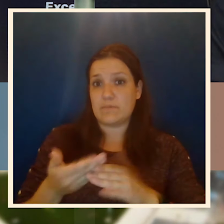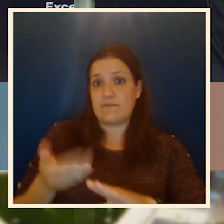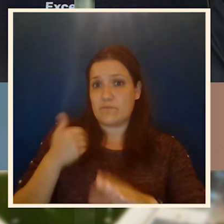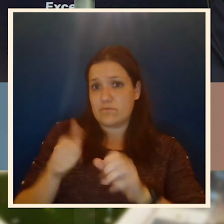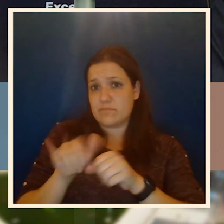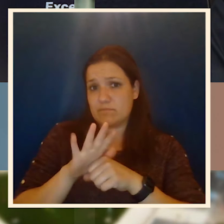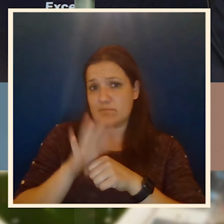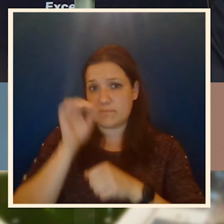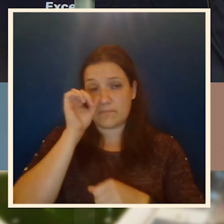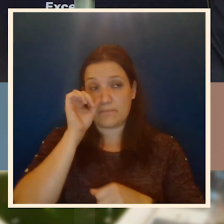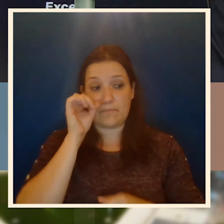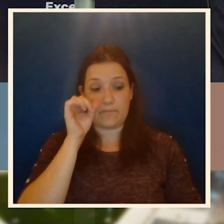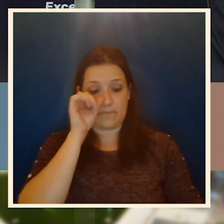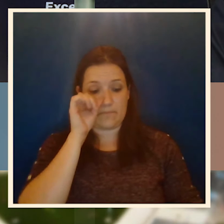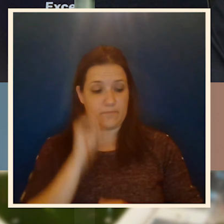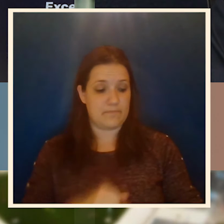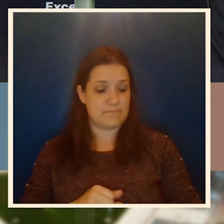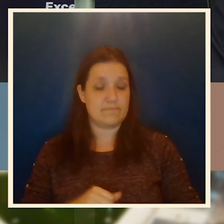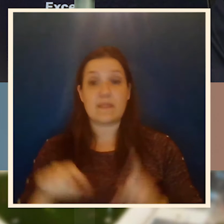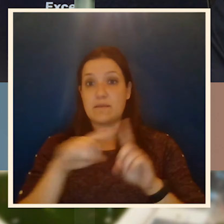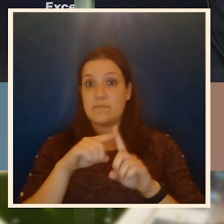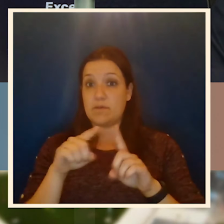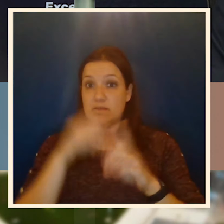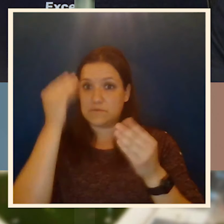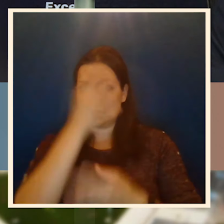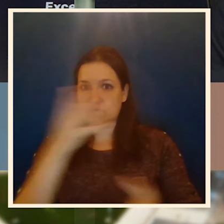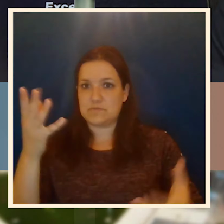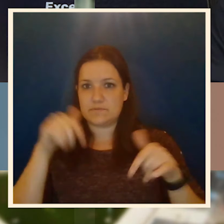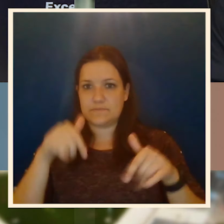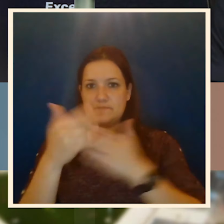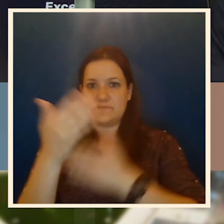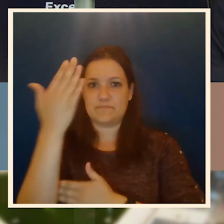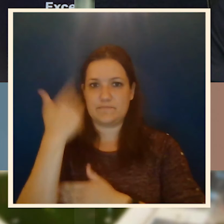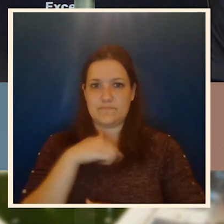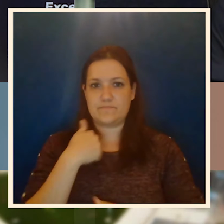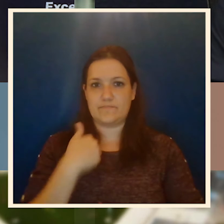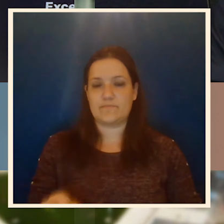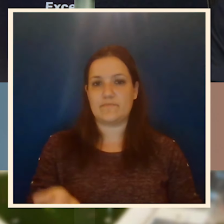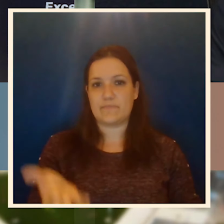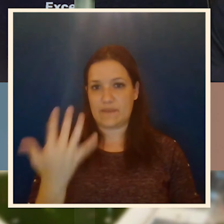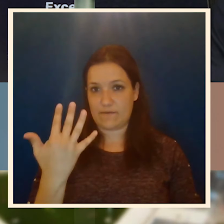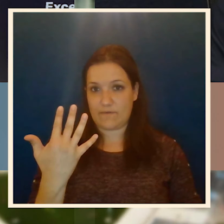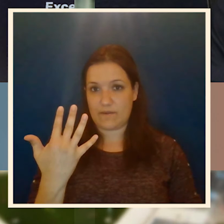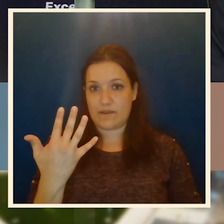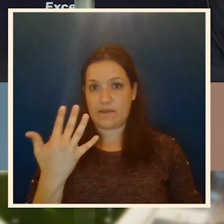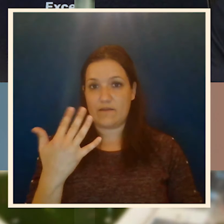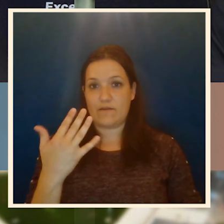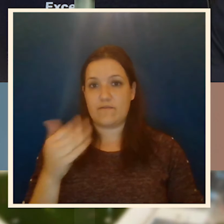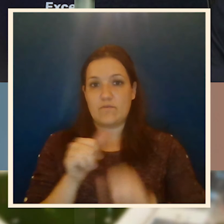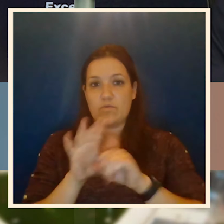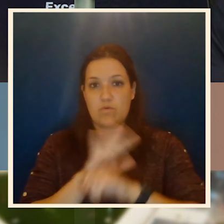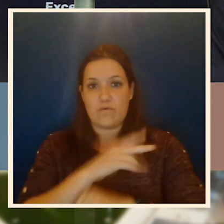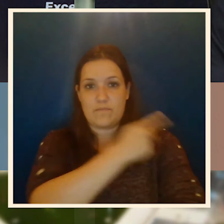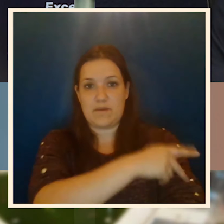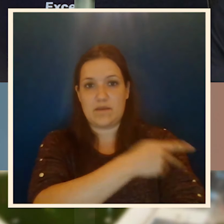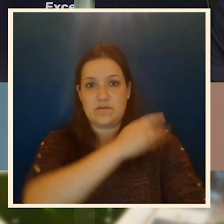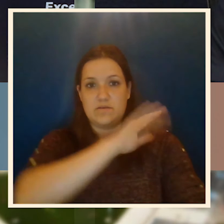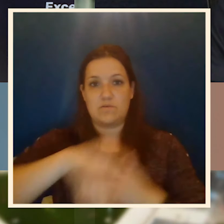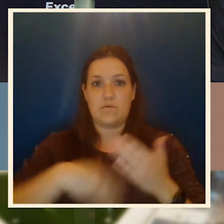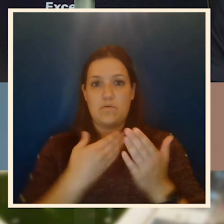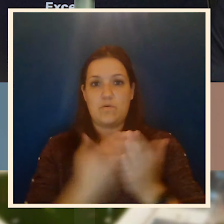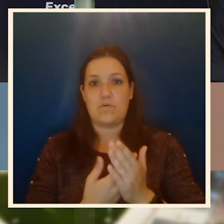restored to really those pre-pandemic levels. The most positive news I have to report today is that as of